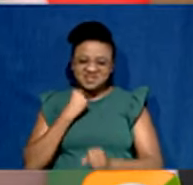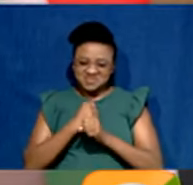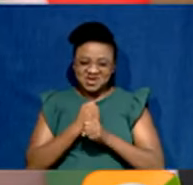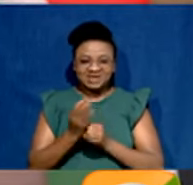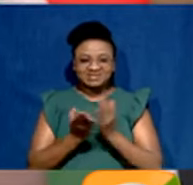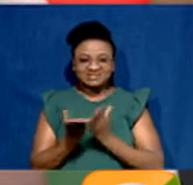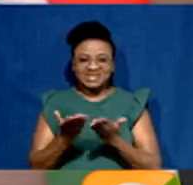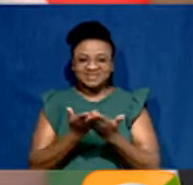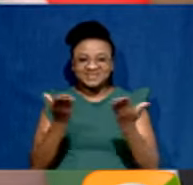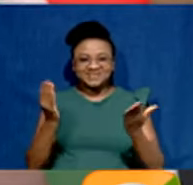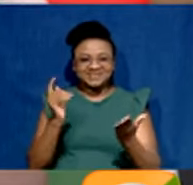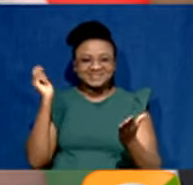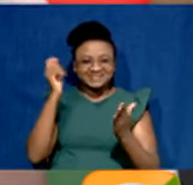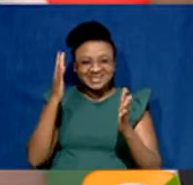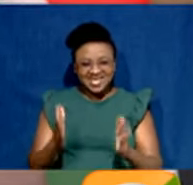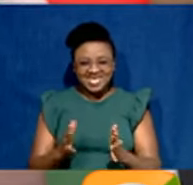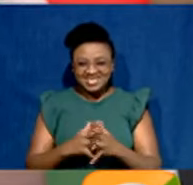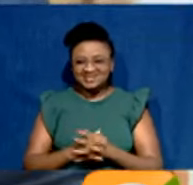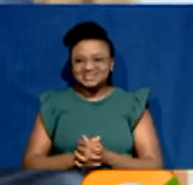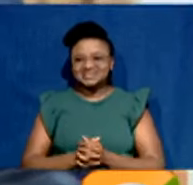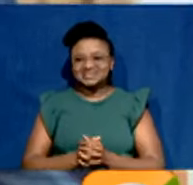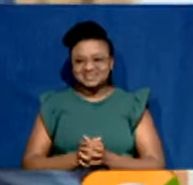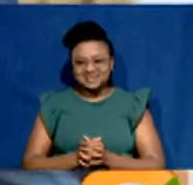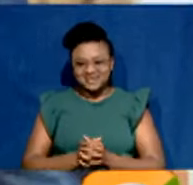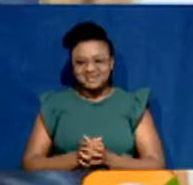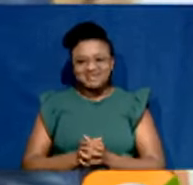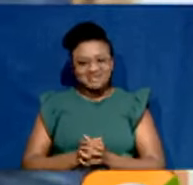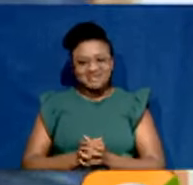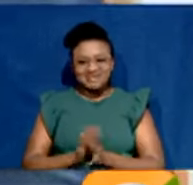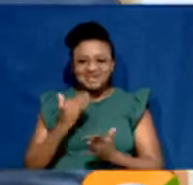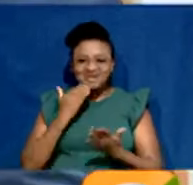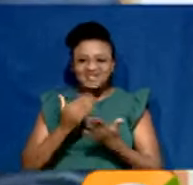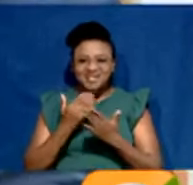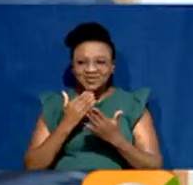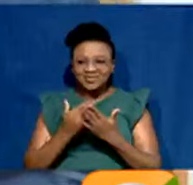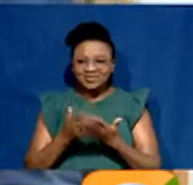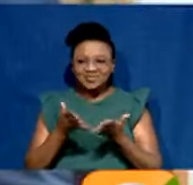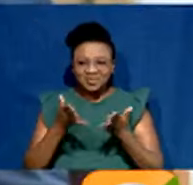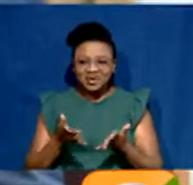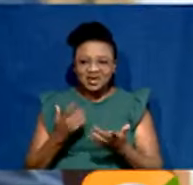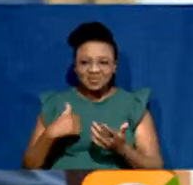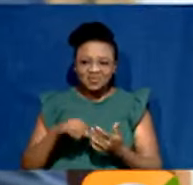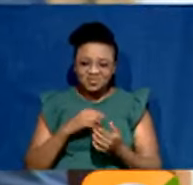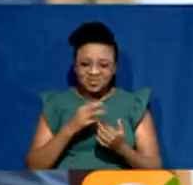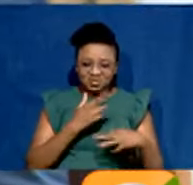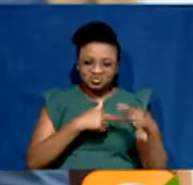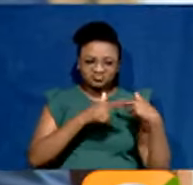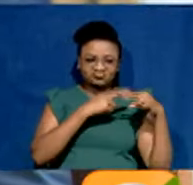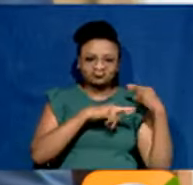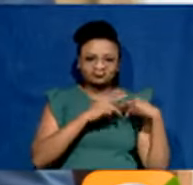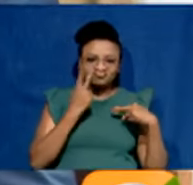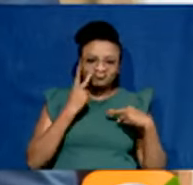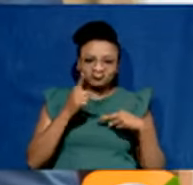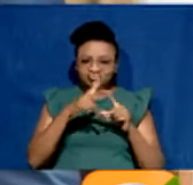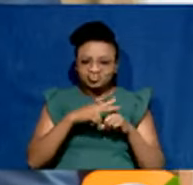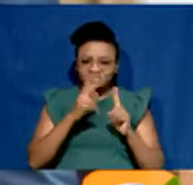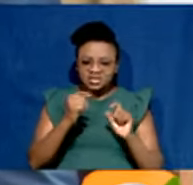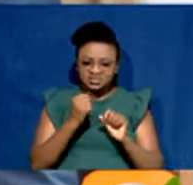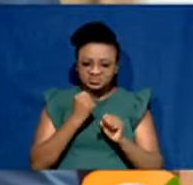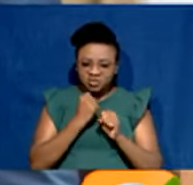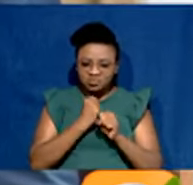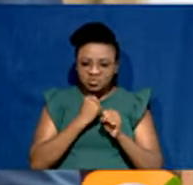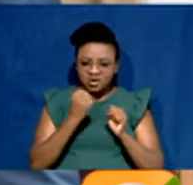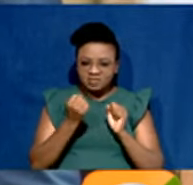of Kenya. Great. And Your Excellency, we're here to have a conversation about a review of your presidency, which started some 15 months